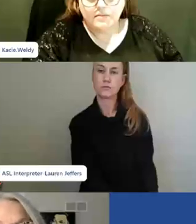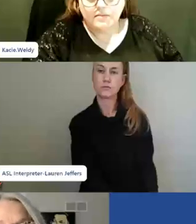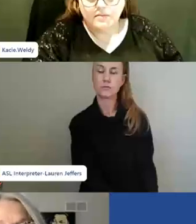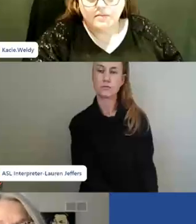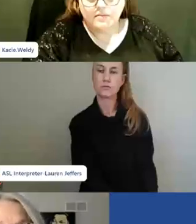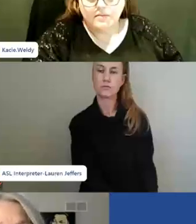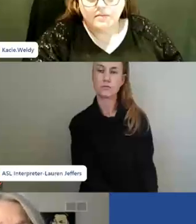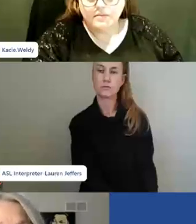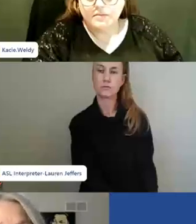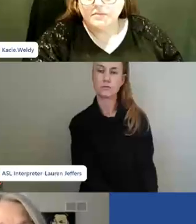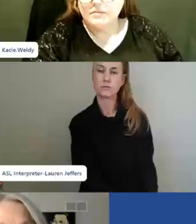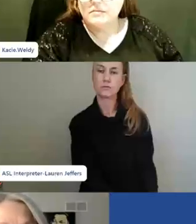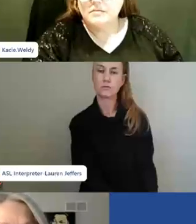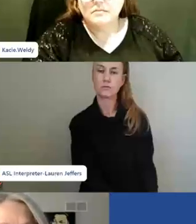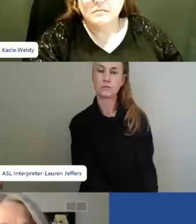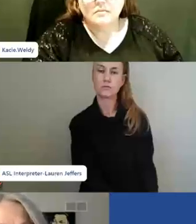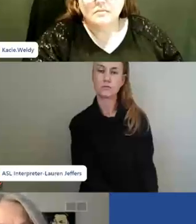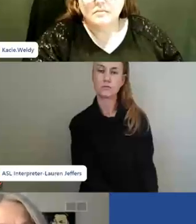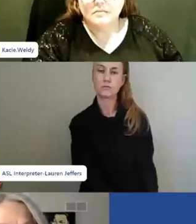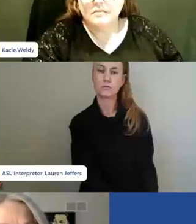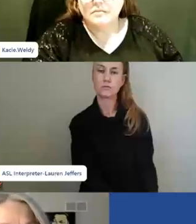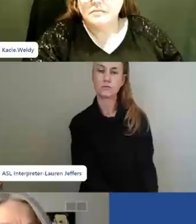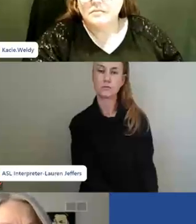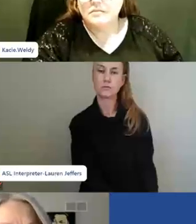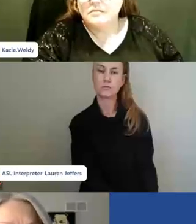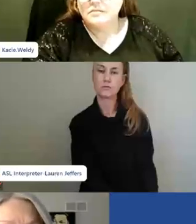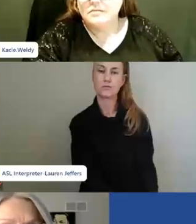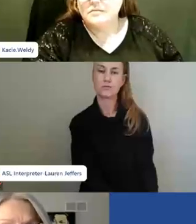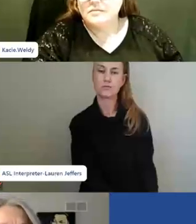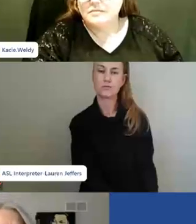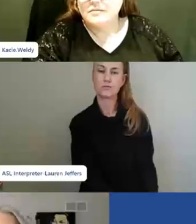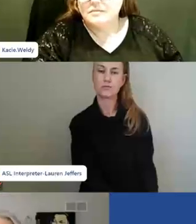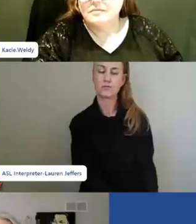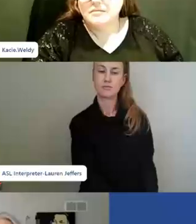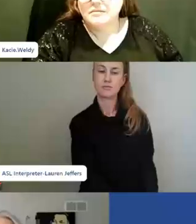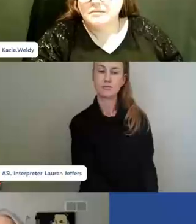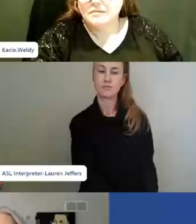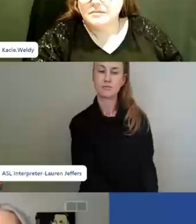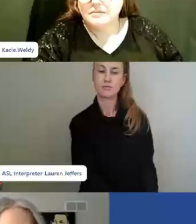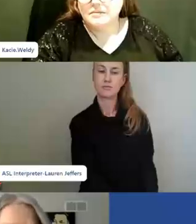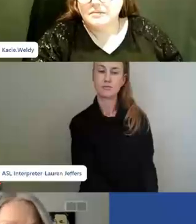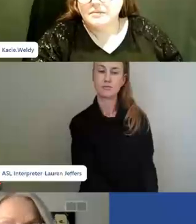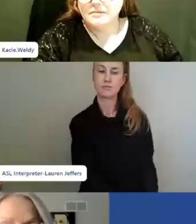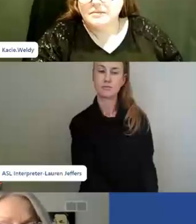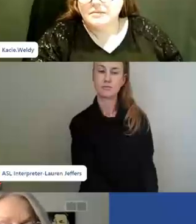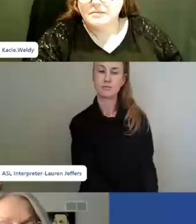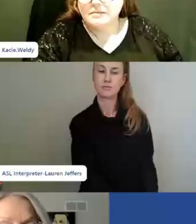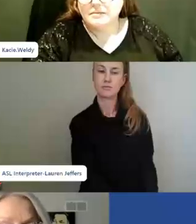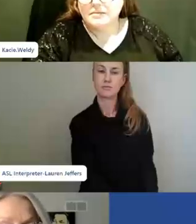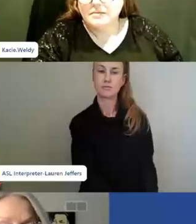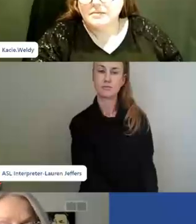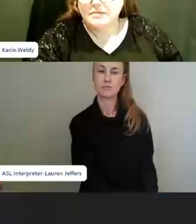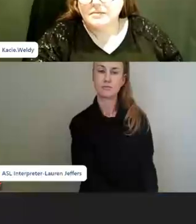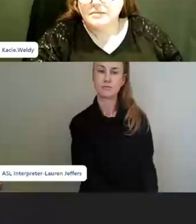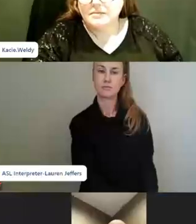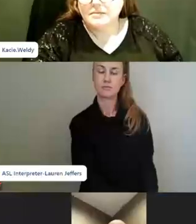and then I couldn't unmute. So I'll just leave it Okay. this way. You guys can hear me click away. Thank you. All right. And Amy Browning Varble, I